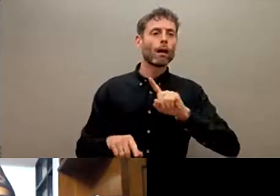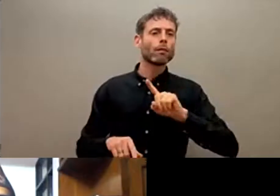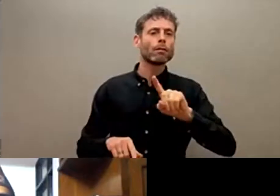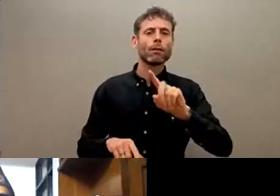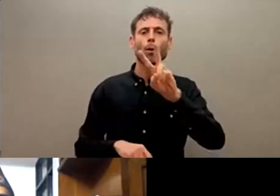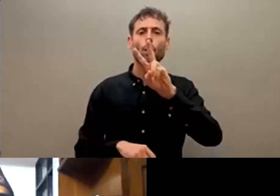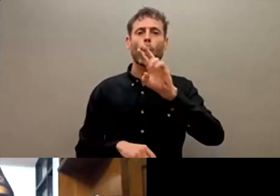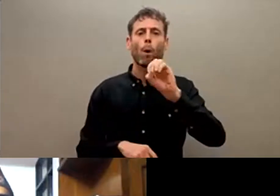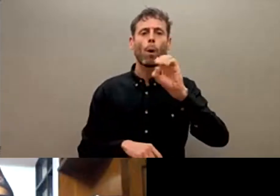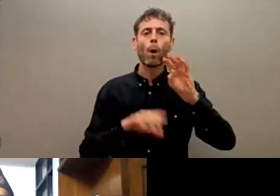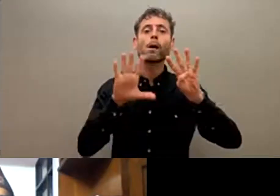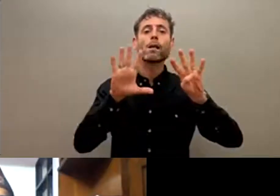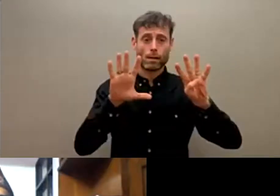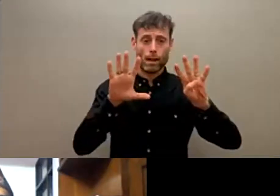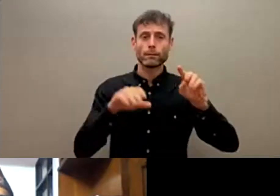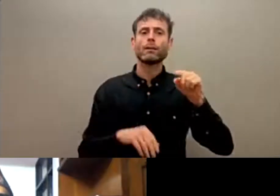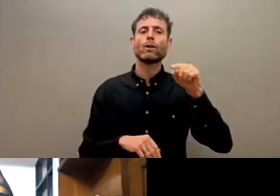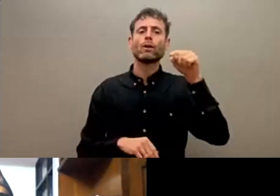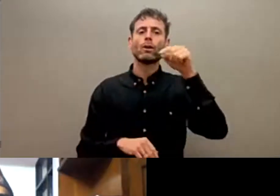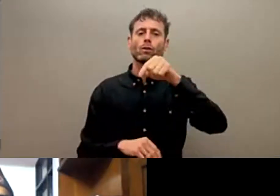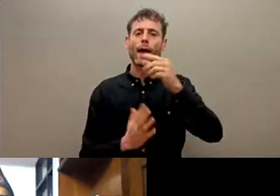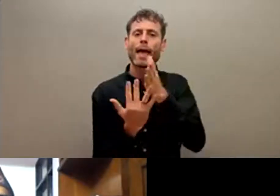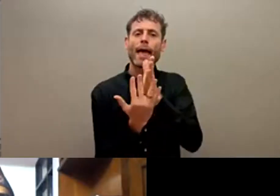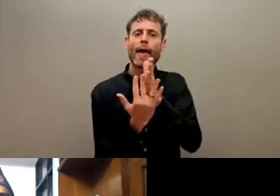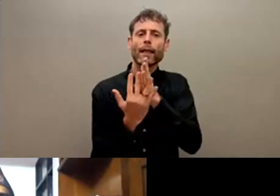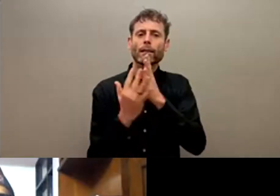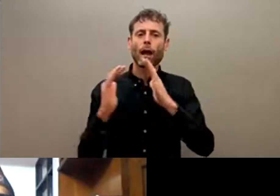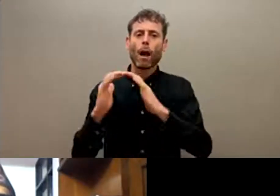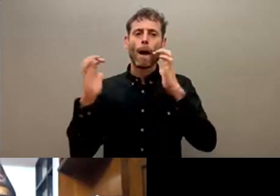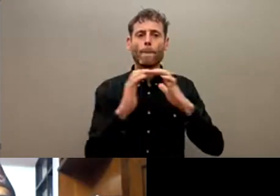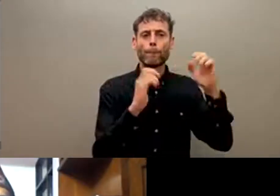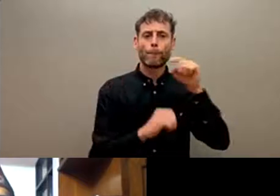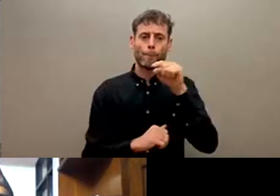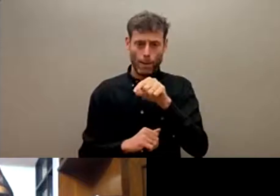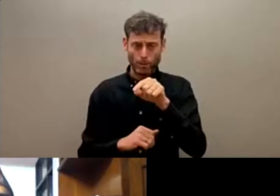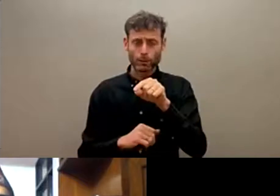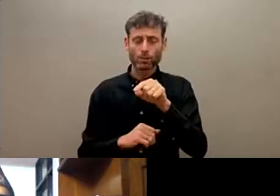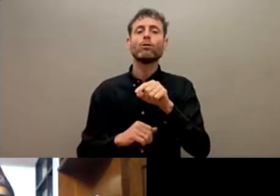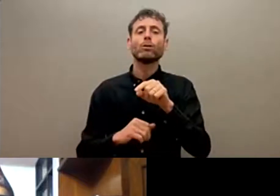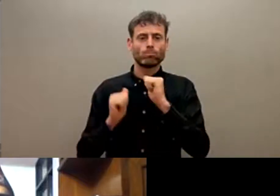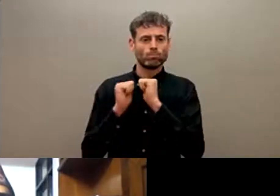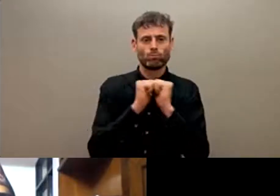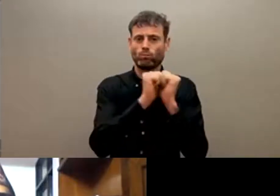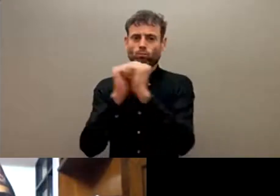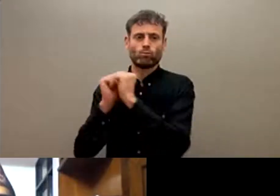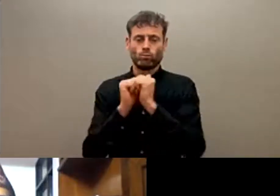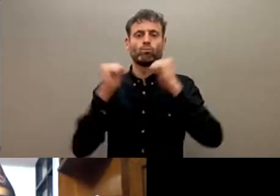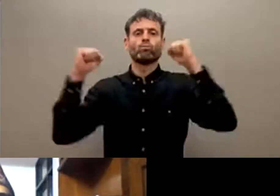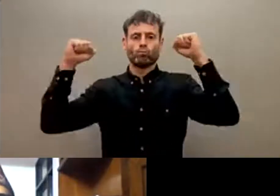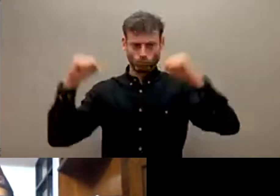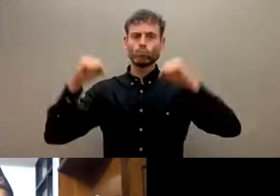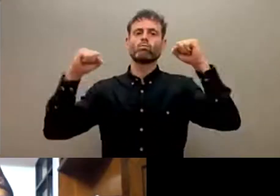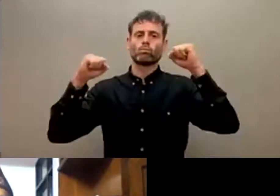2009 when the Interparliamentary Disability Caucus unanimously supported for the ratification